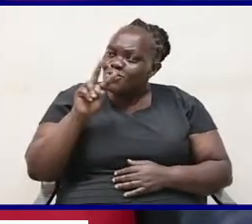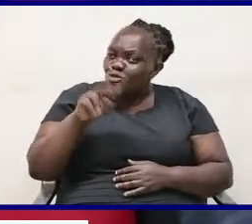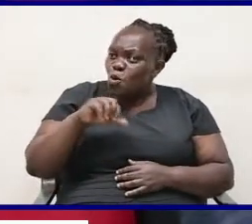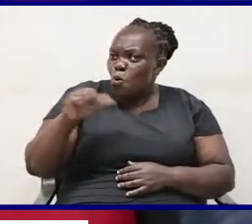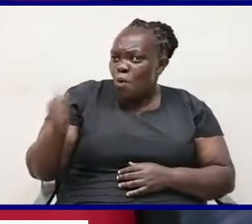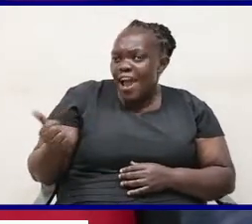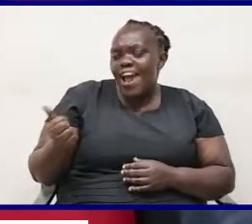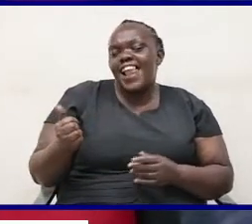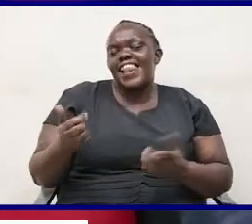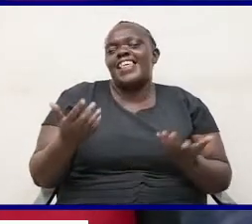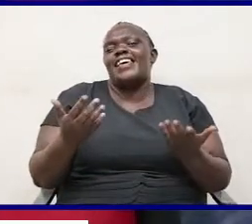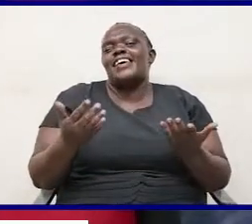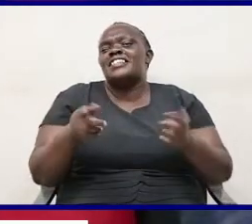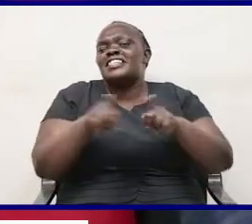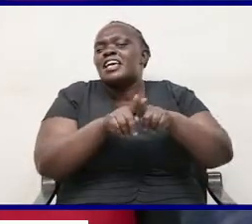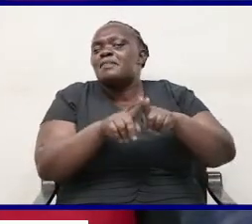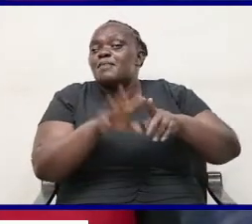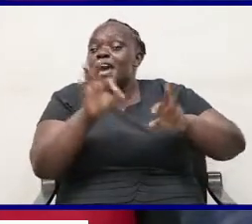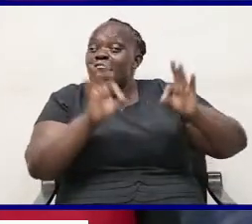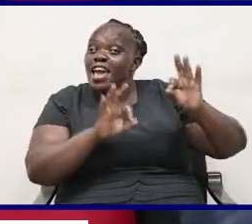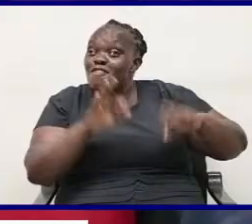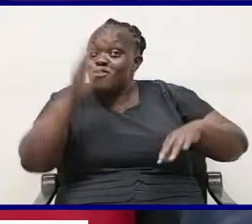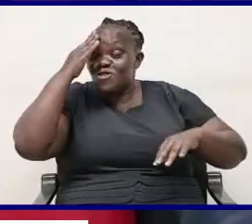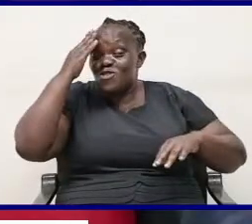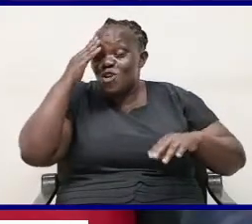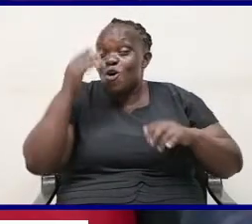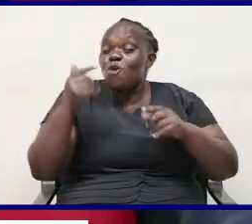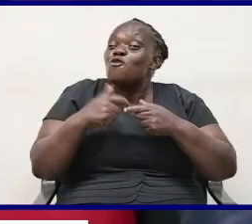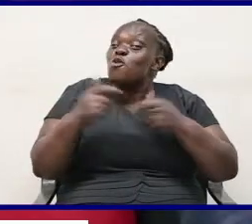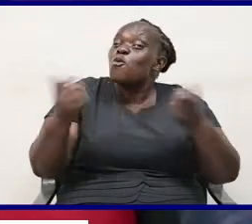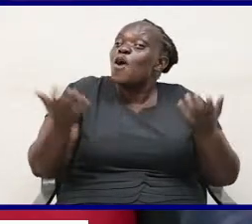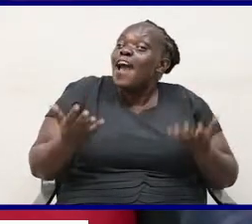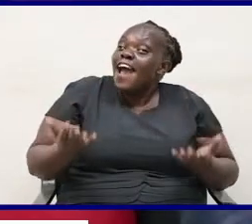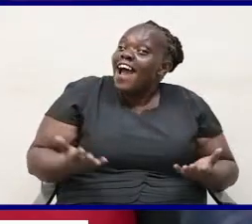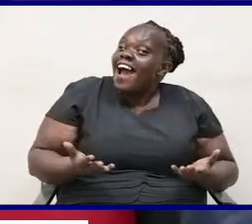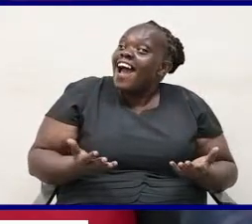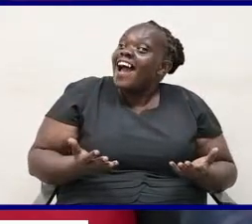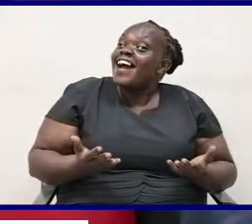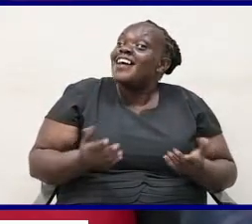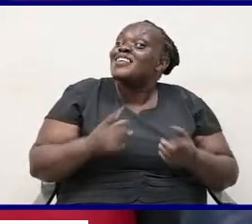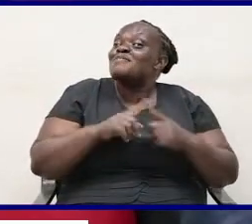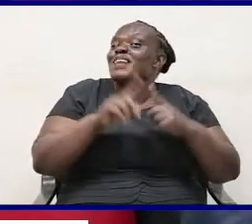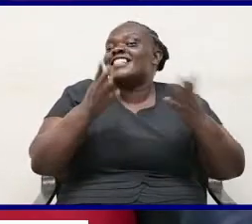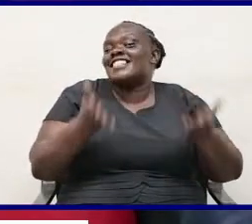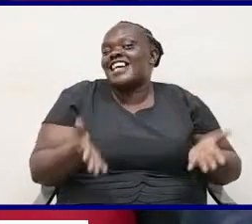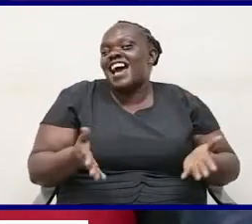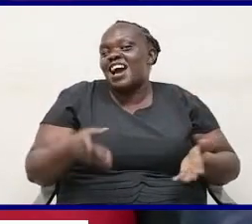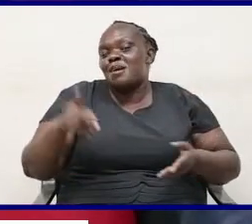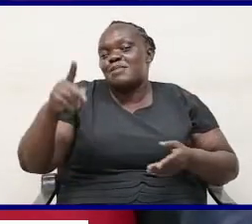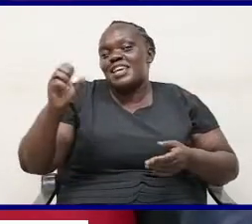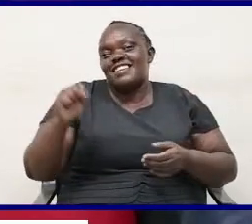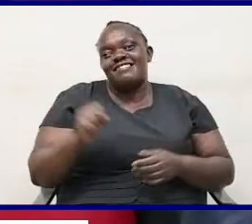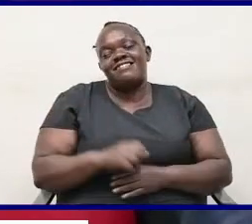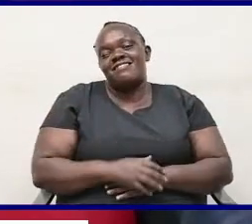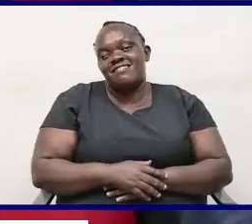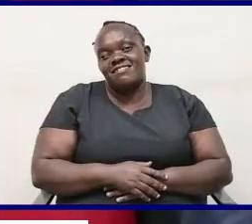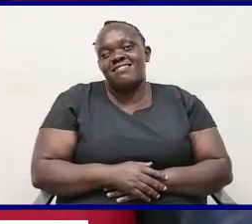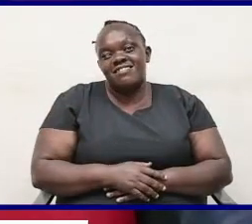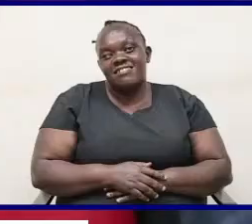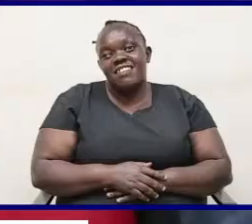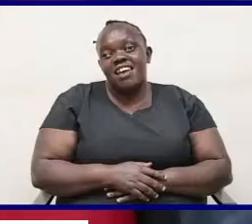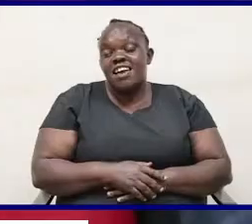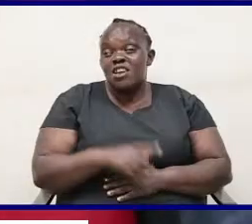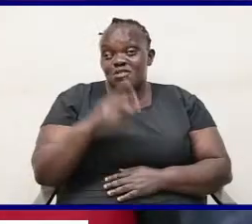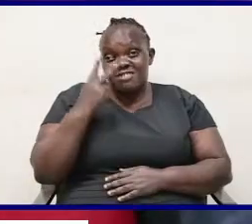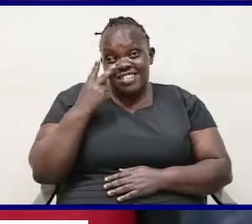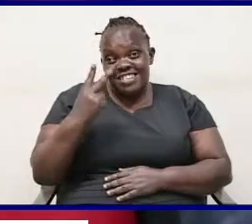well, fitted, as if you knew where you were coming. But now, Madam PS,